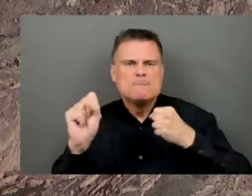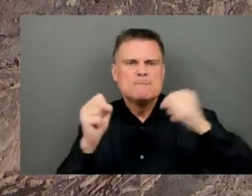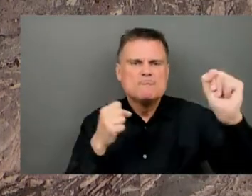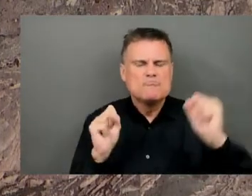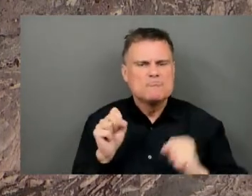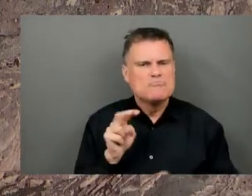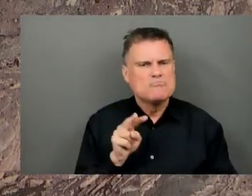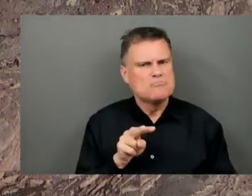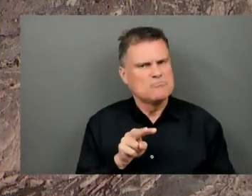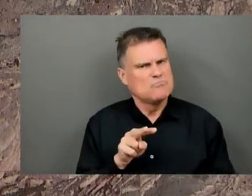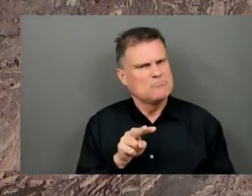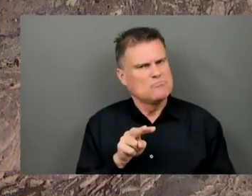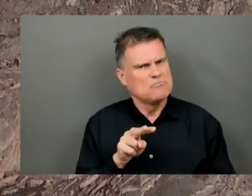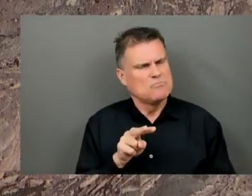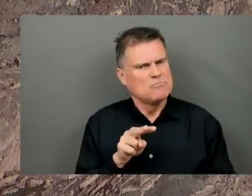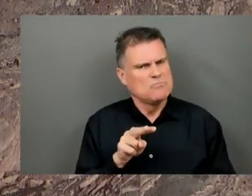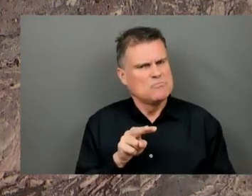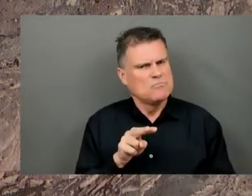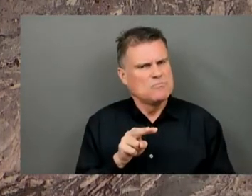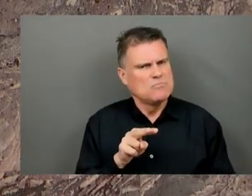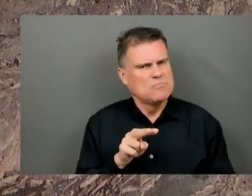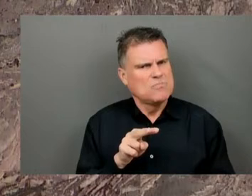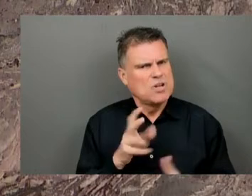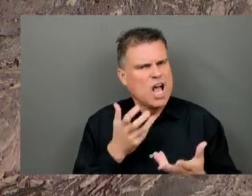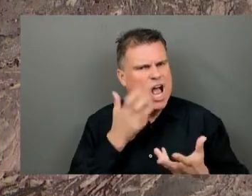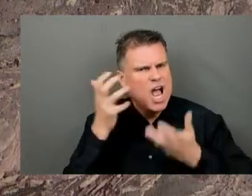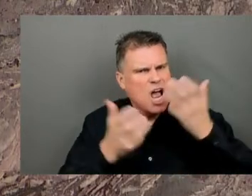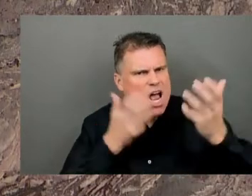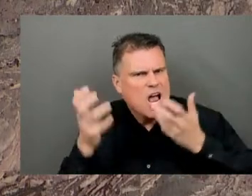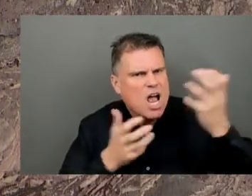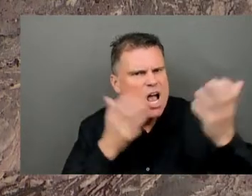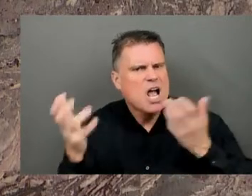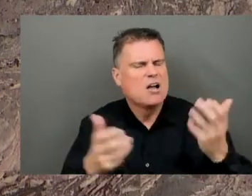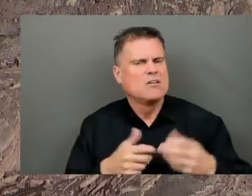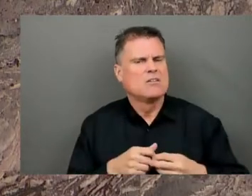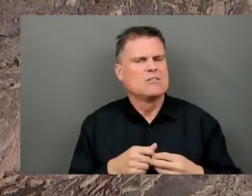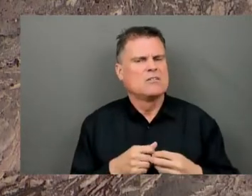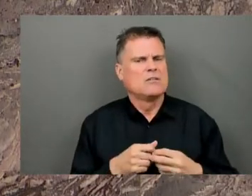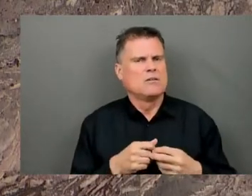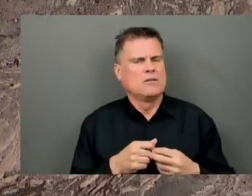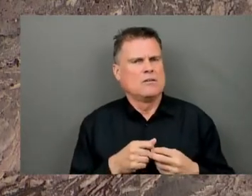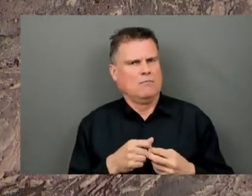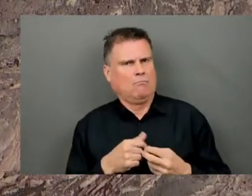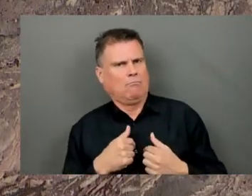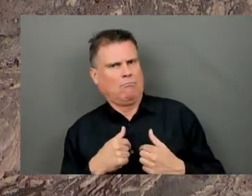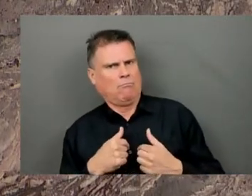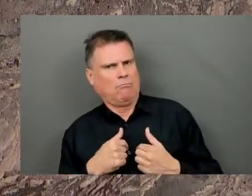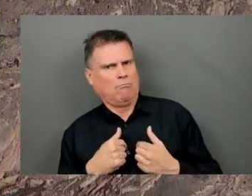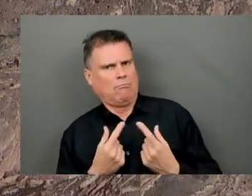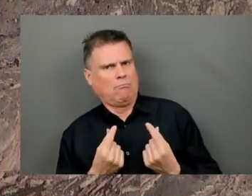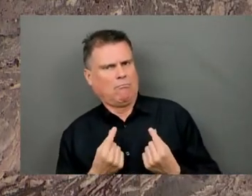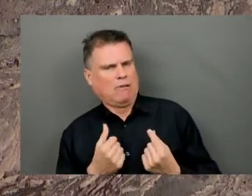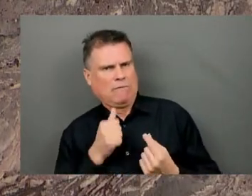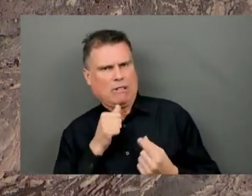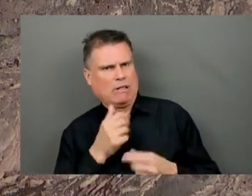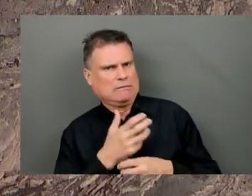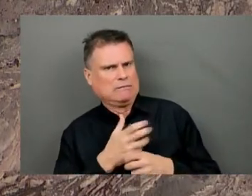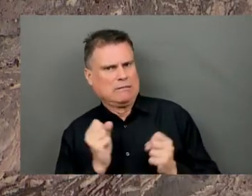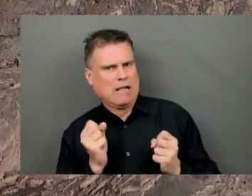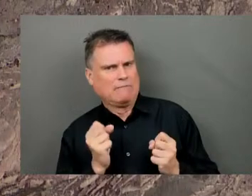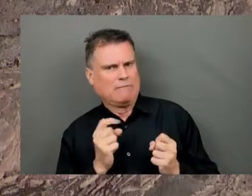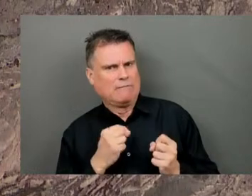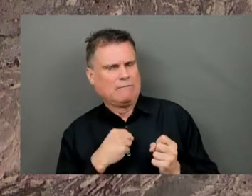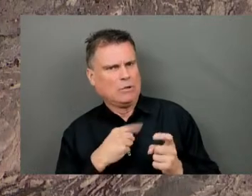Imagine what that must feel like. On February 28th, the Premier was asked about a potential referendum being proposed to the UBC AMS